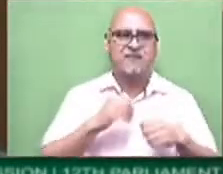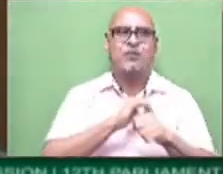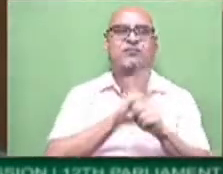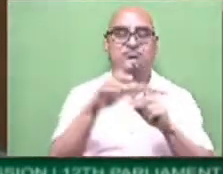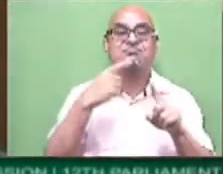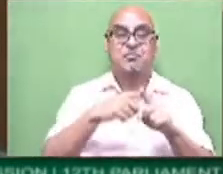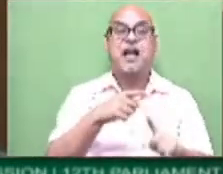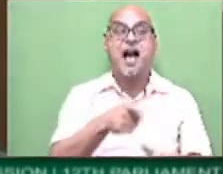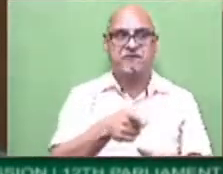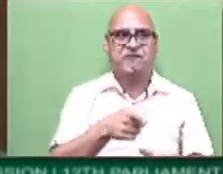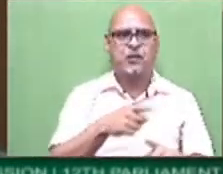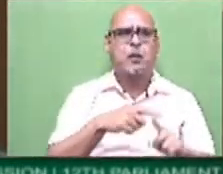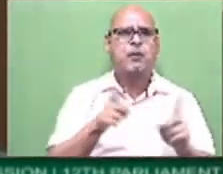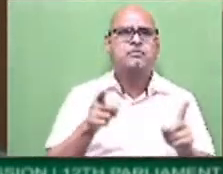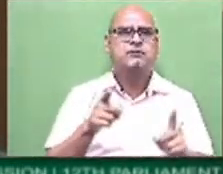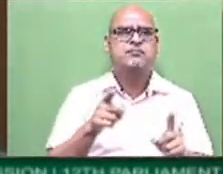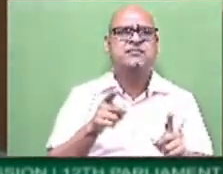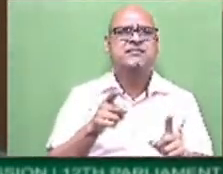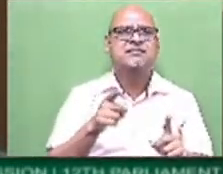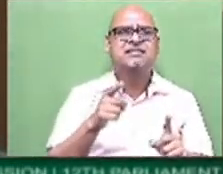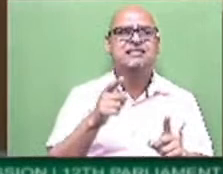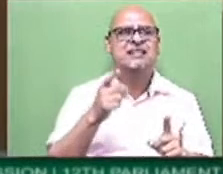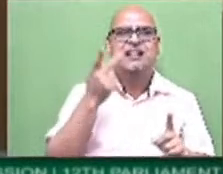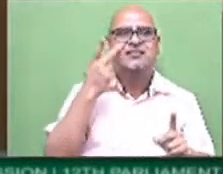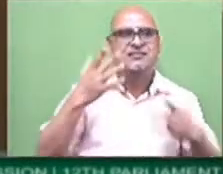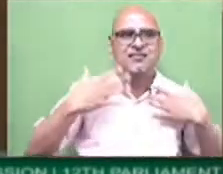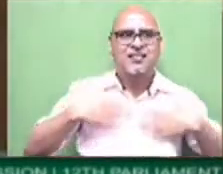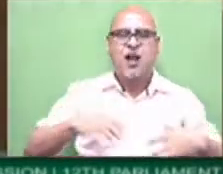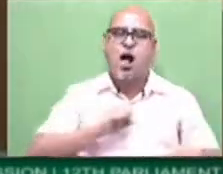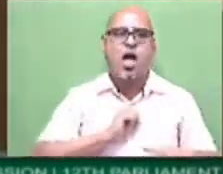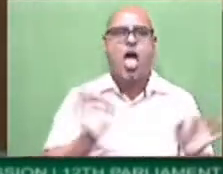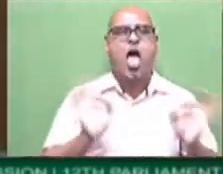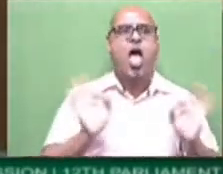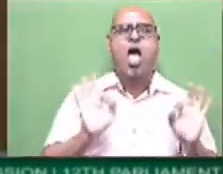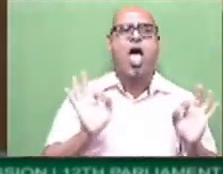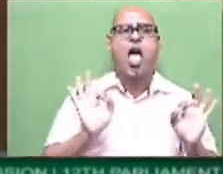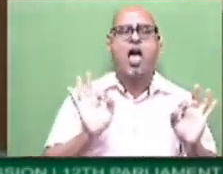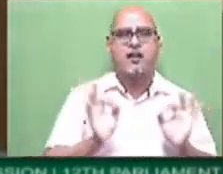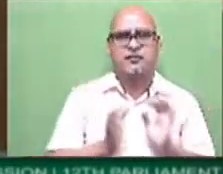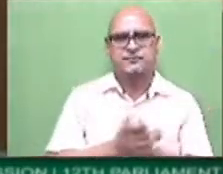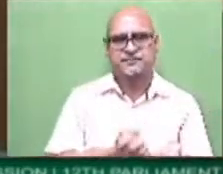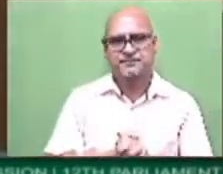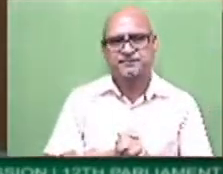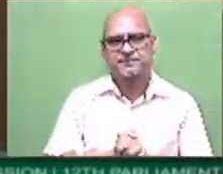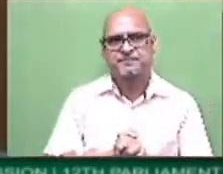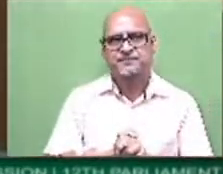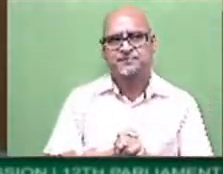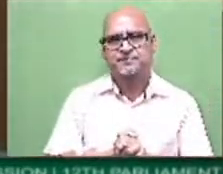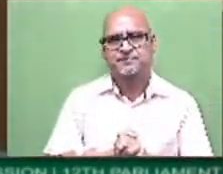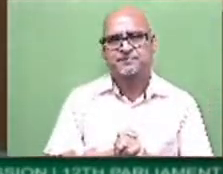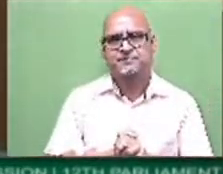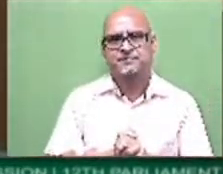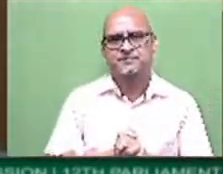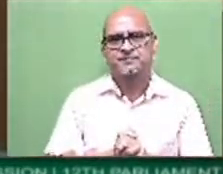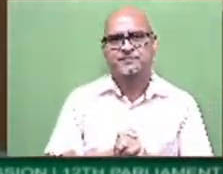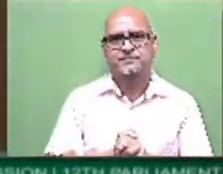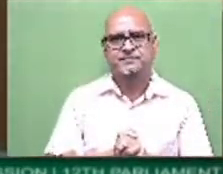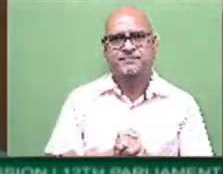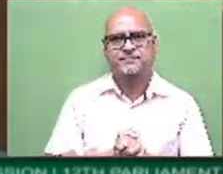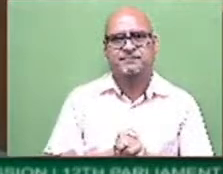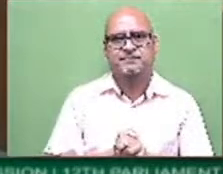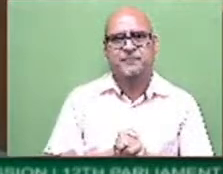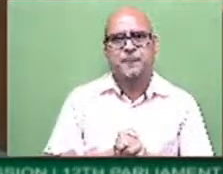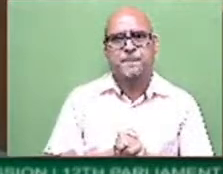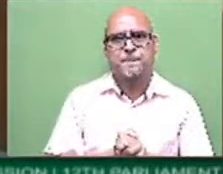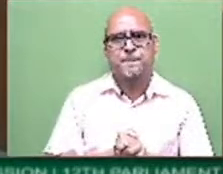to remain in a facility for at least 14 days, have 2 negative COVID tests done and so on. Now that has changed, and I